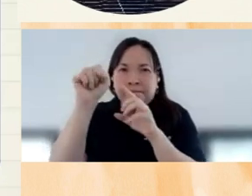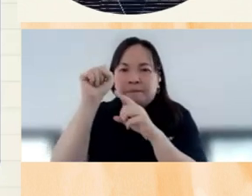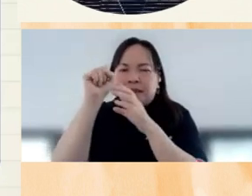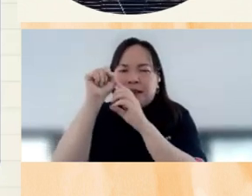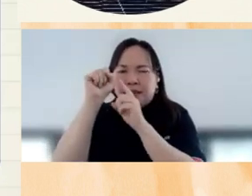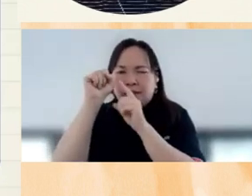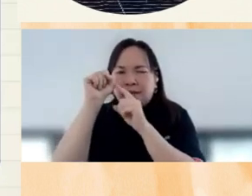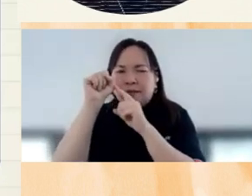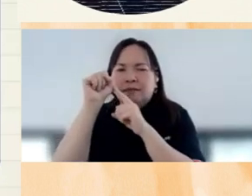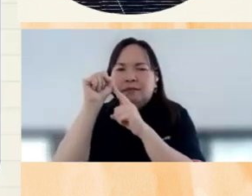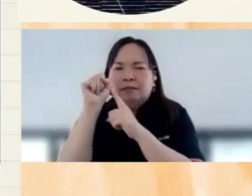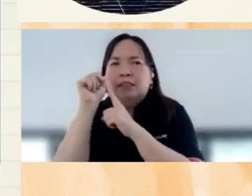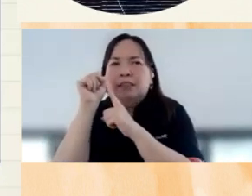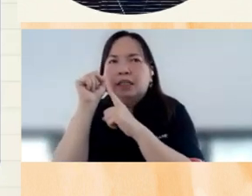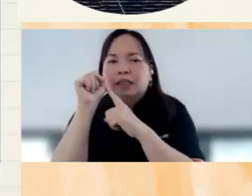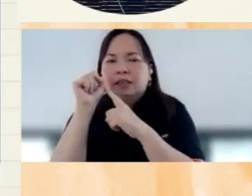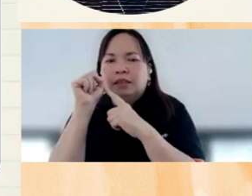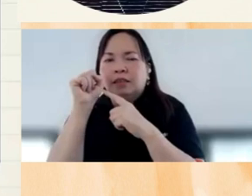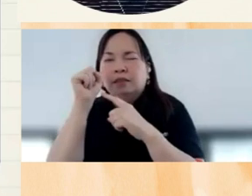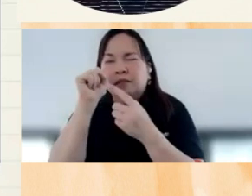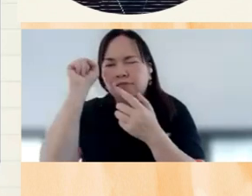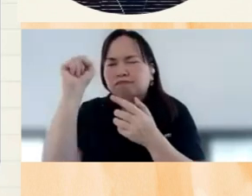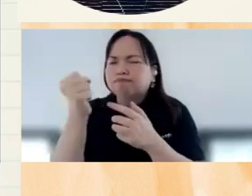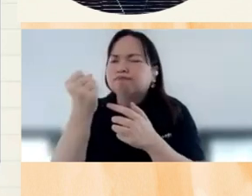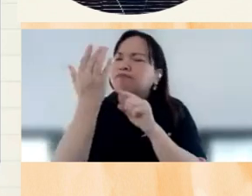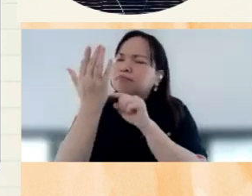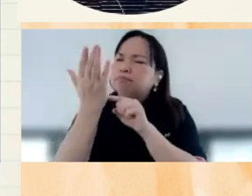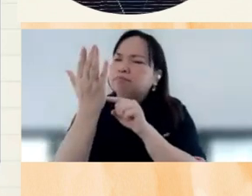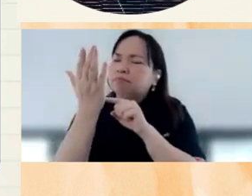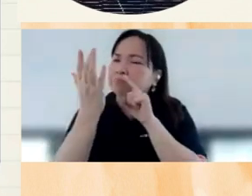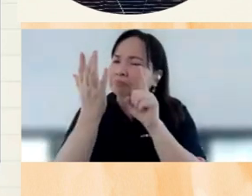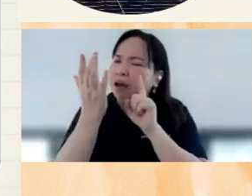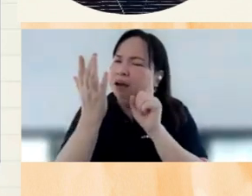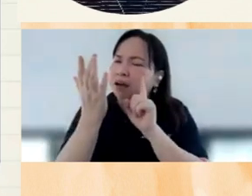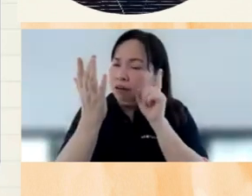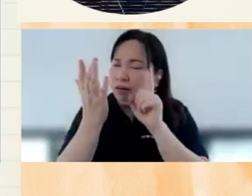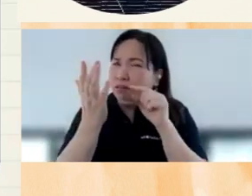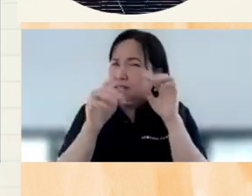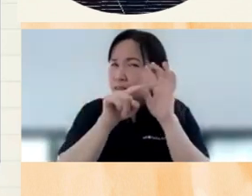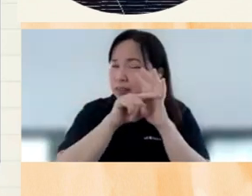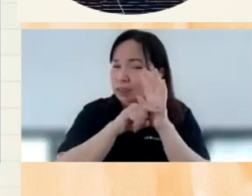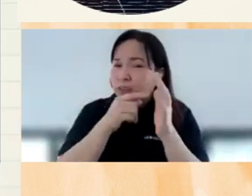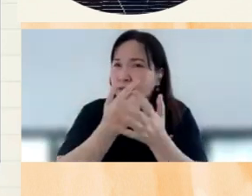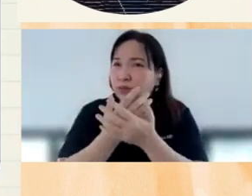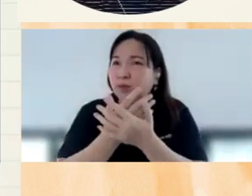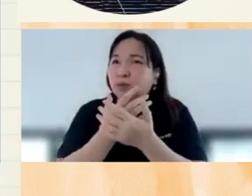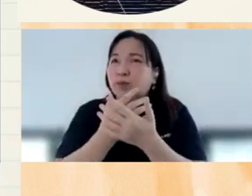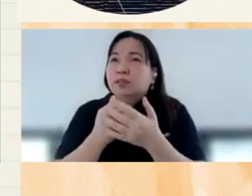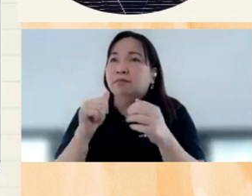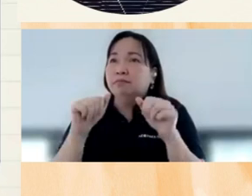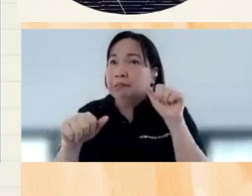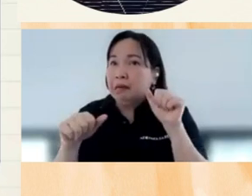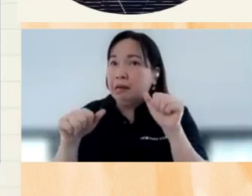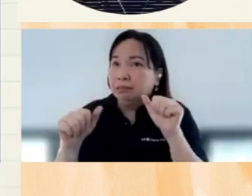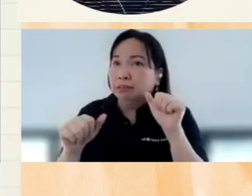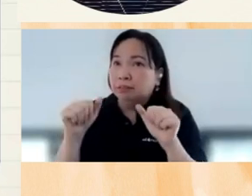validity. You assess whether the thought is based on facts or if it's an irrational